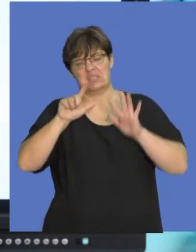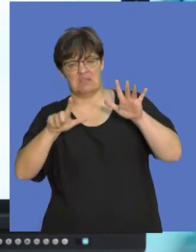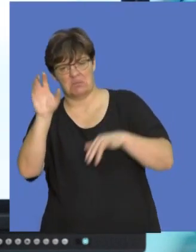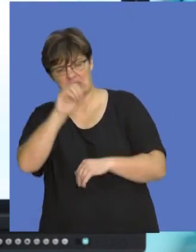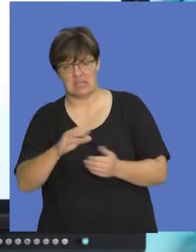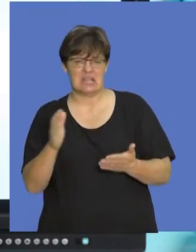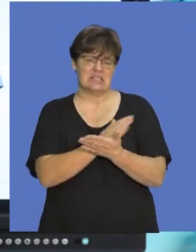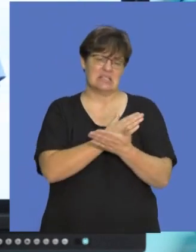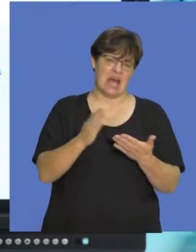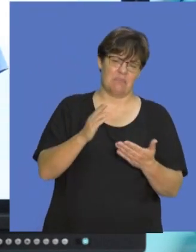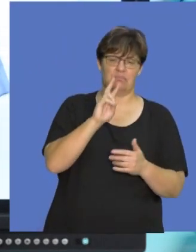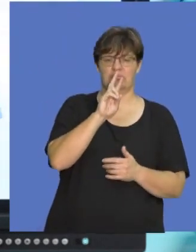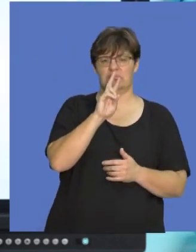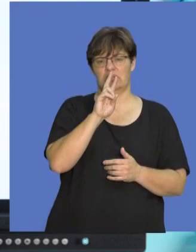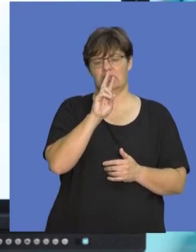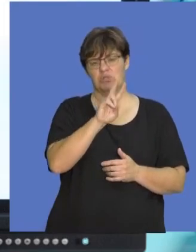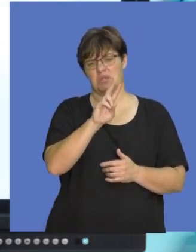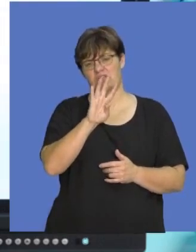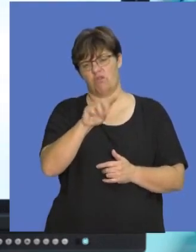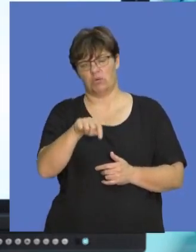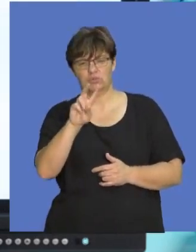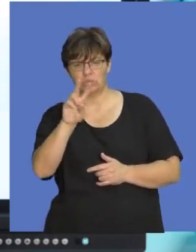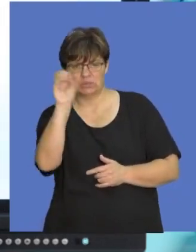of them are 24.7%, some of them